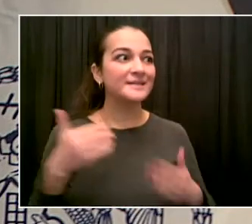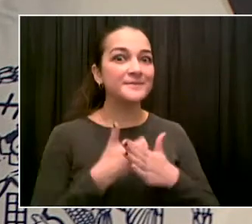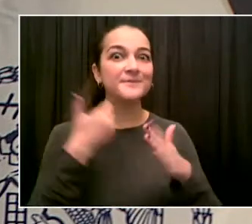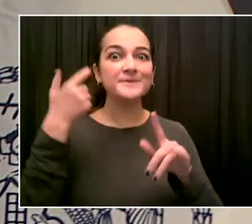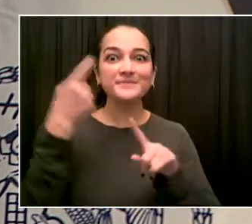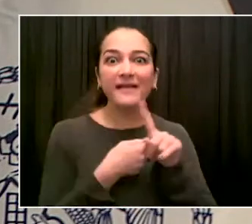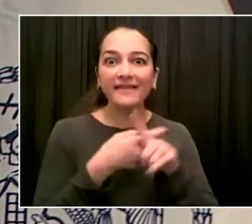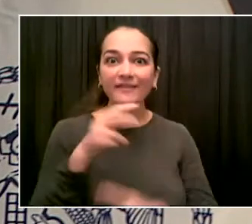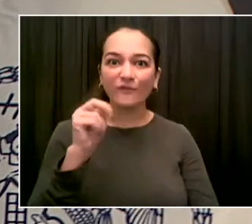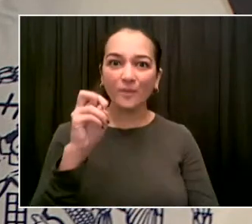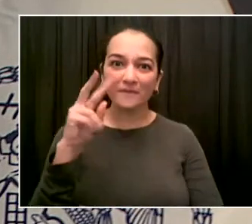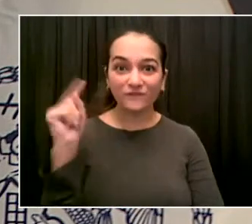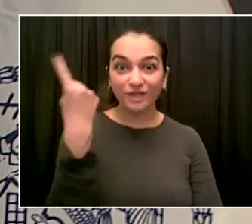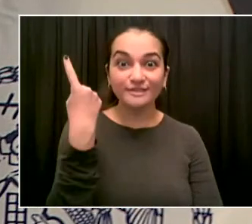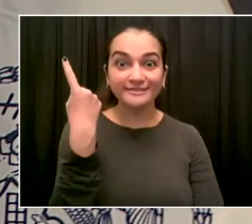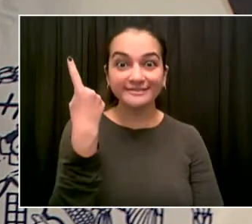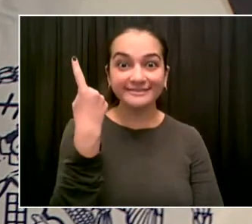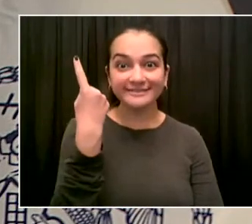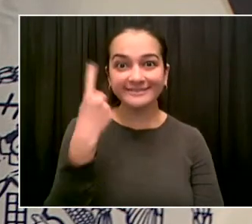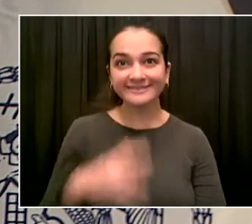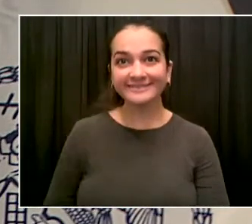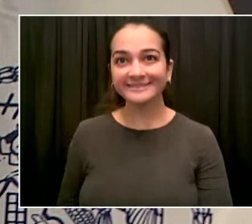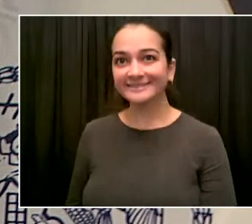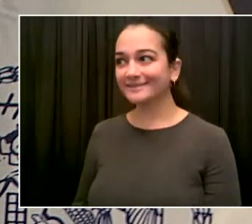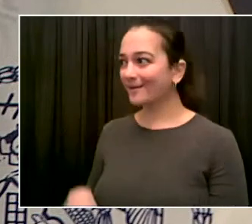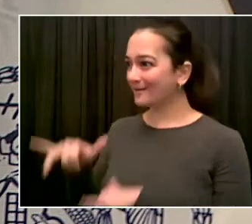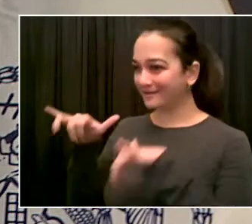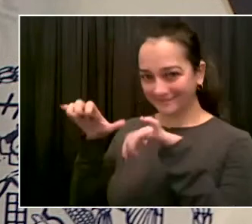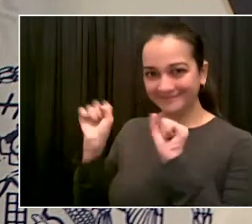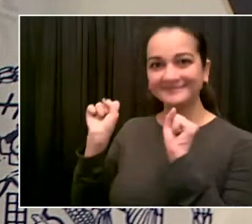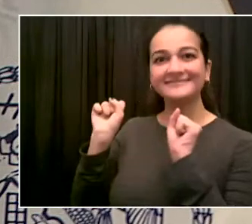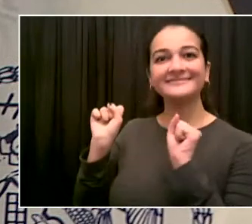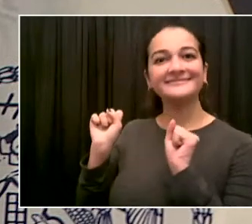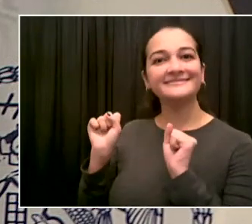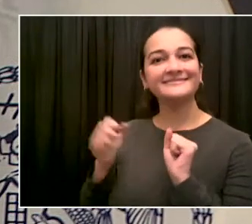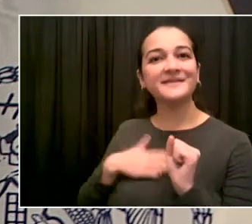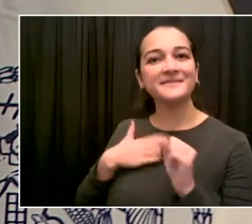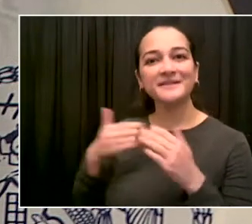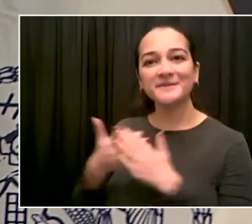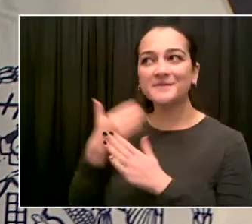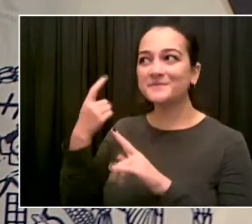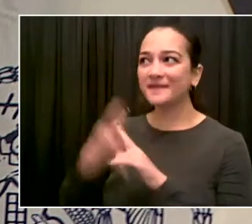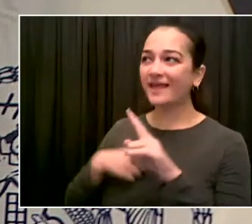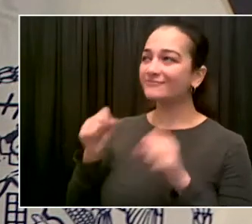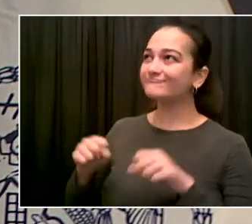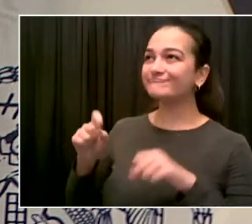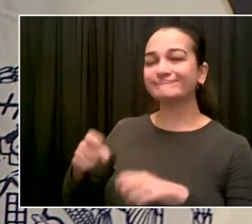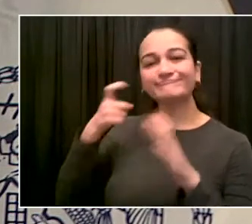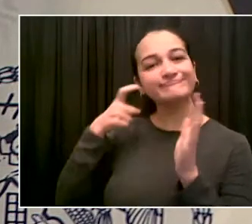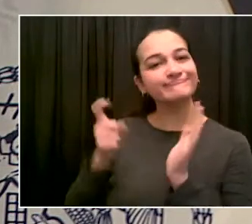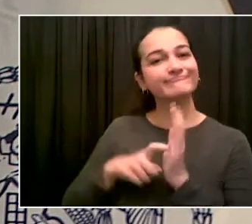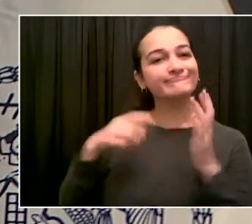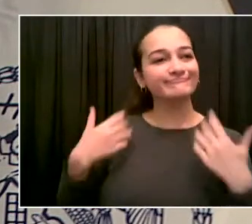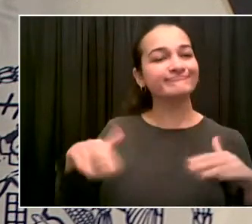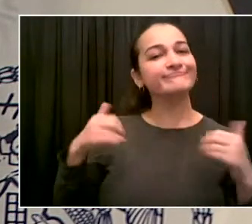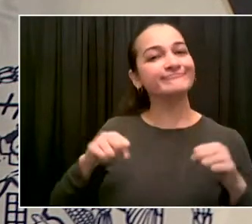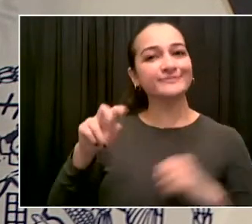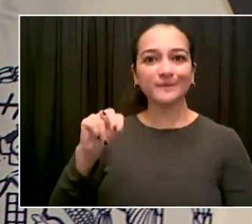have a new phrase, happy new month. Happy November, James. Congratulations to the coveted leadoff